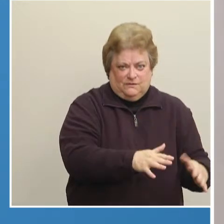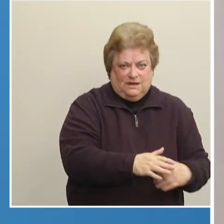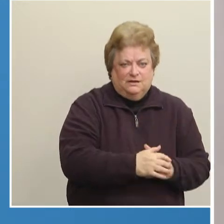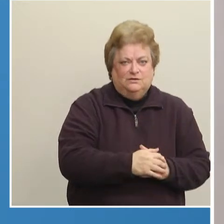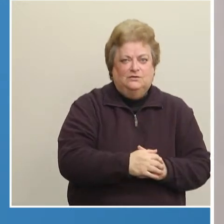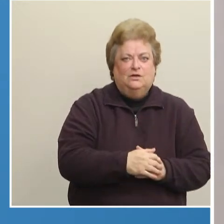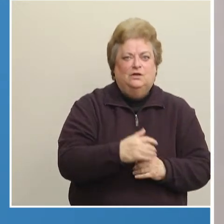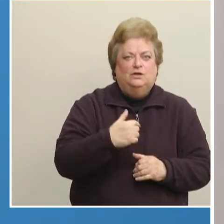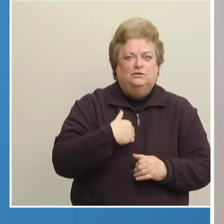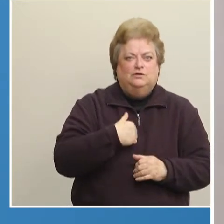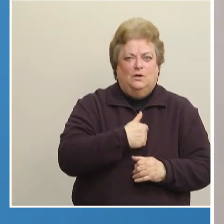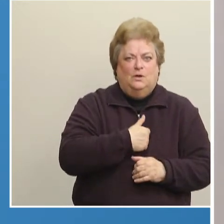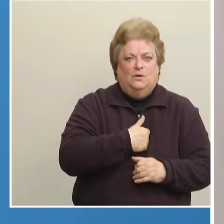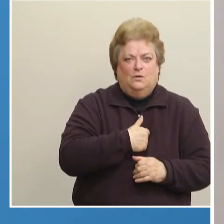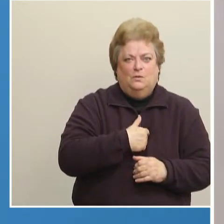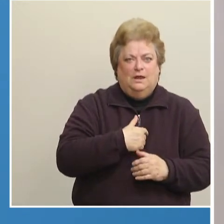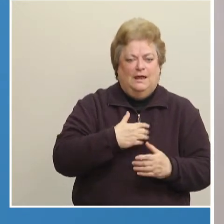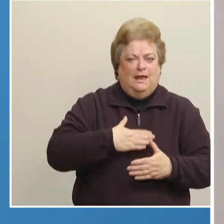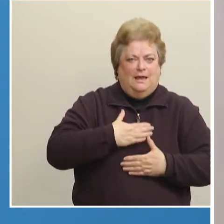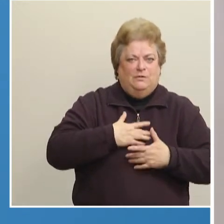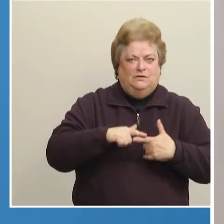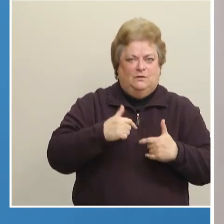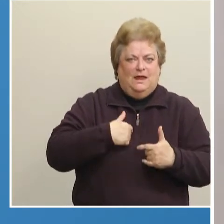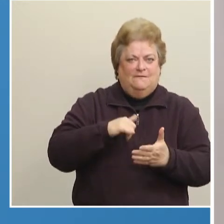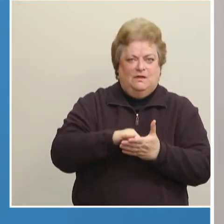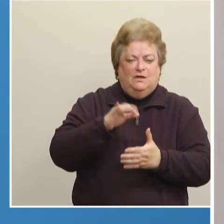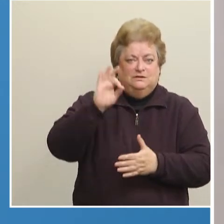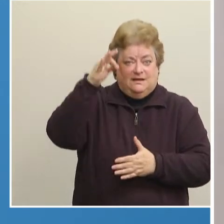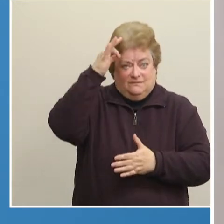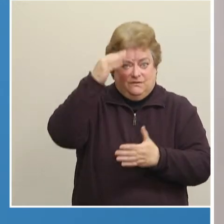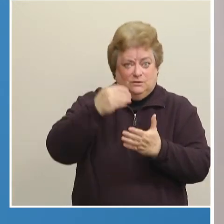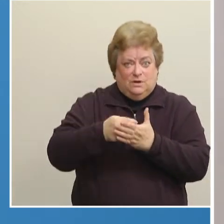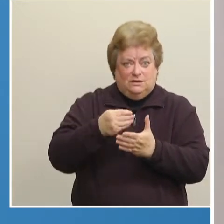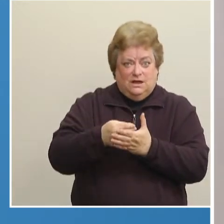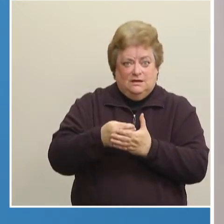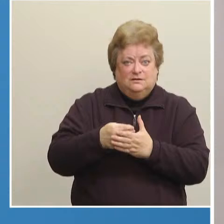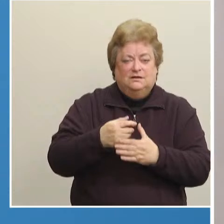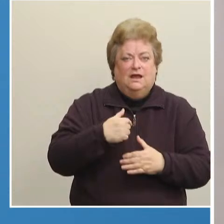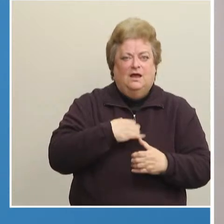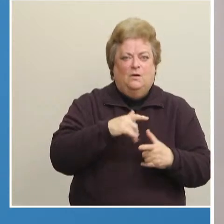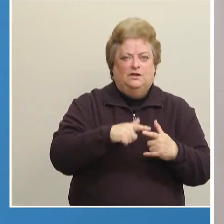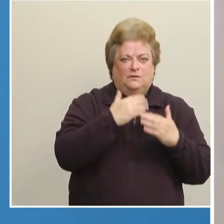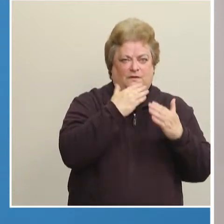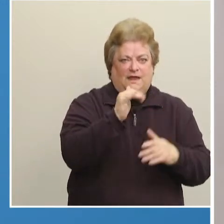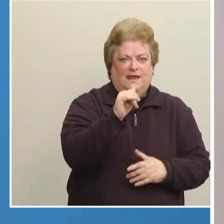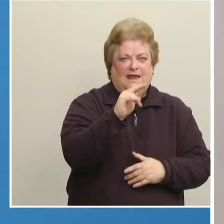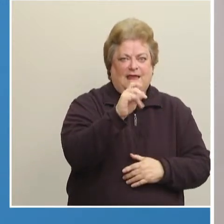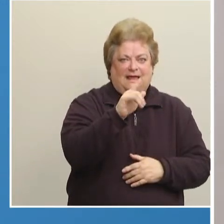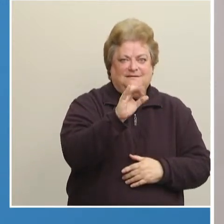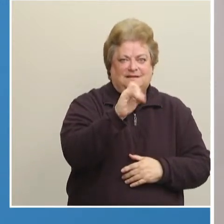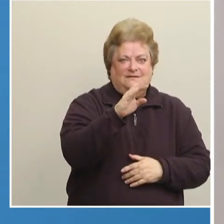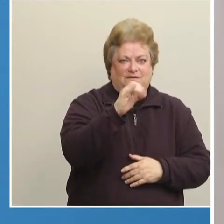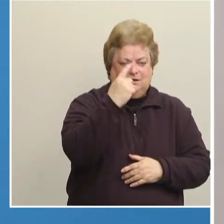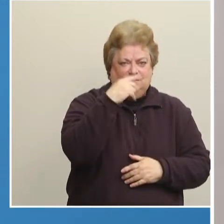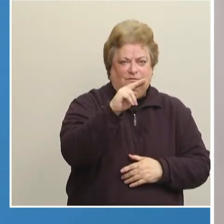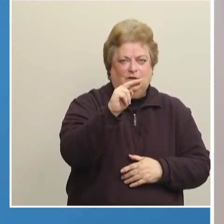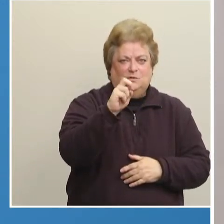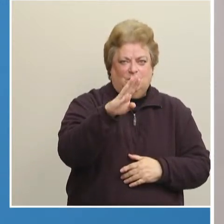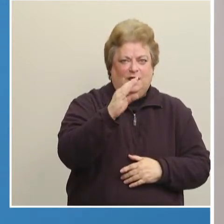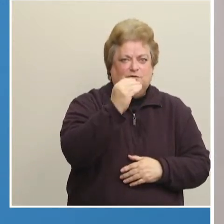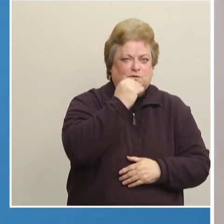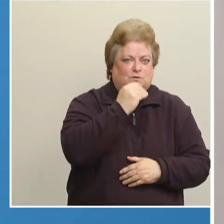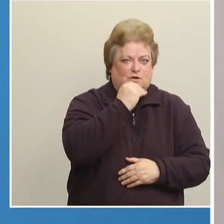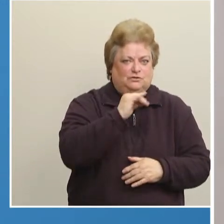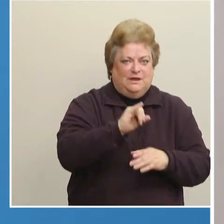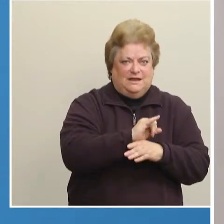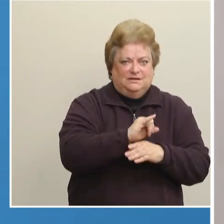to those who need them the most. And in closing, I just want to say thank you to Ansley Fellers from the Nebraska Grocery Industry Association for joining us